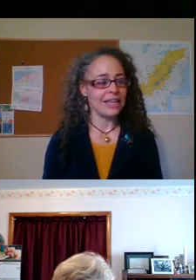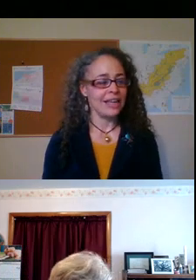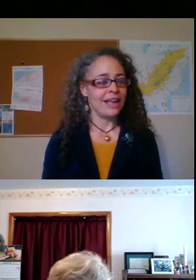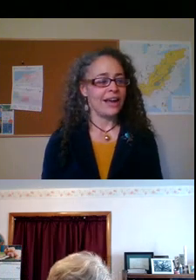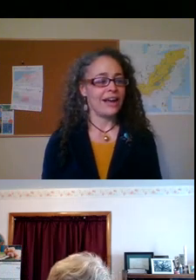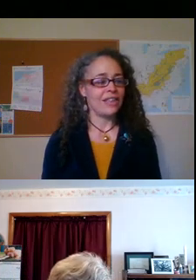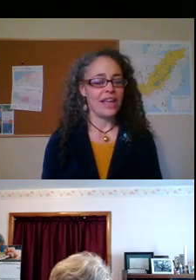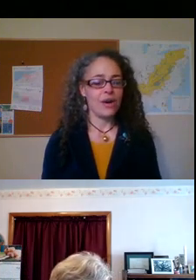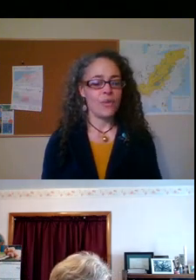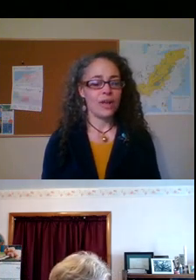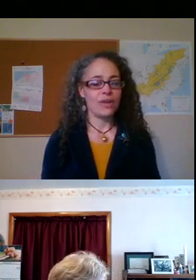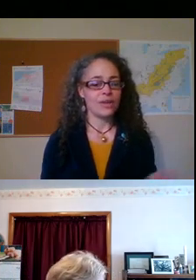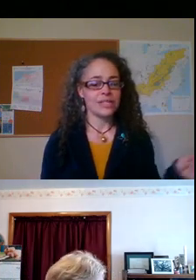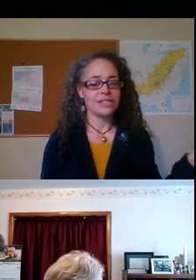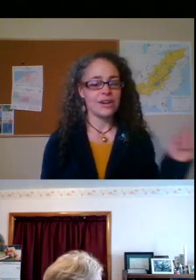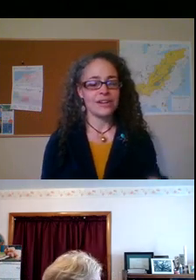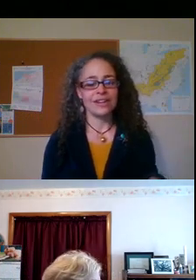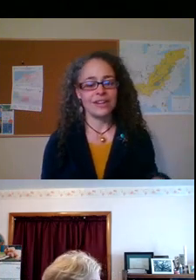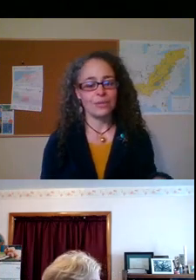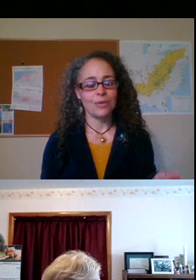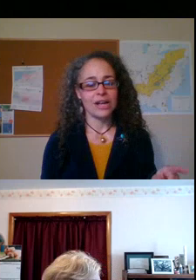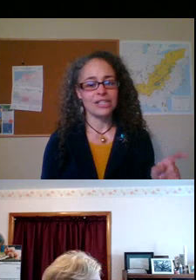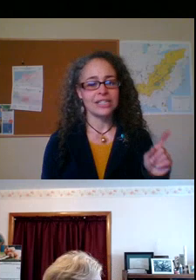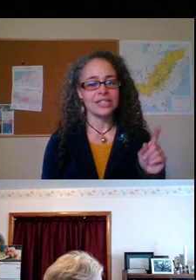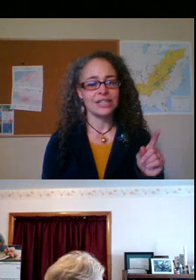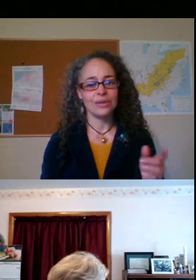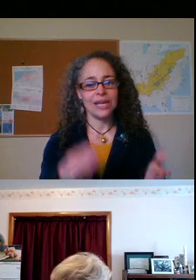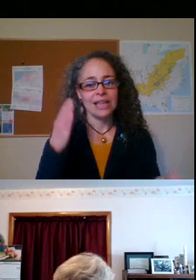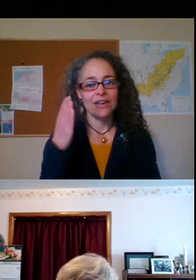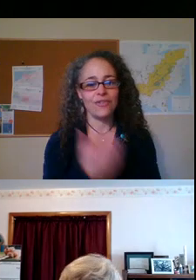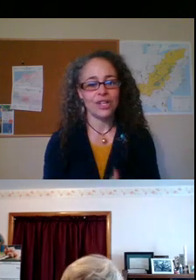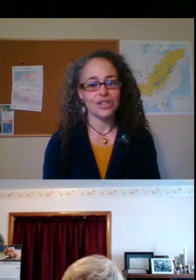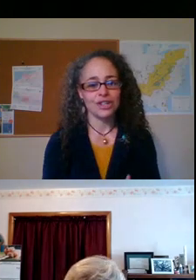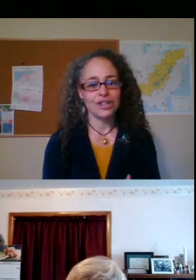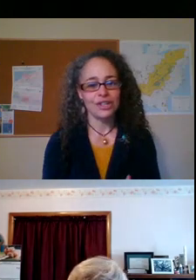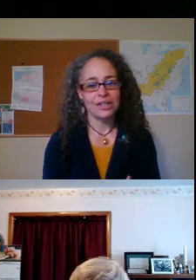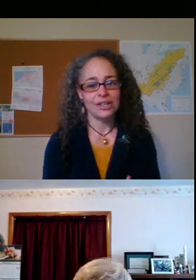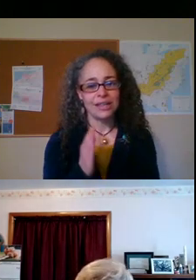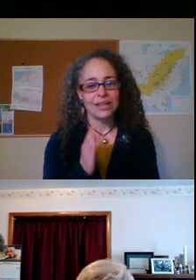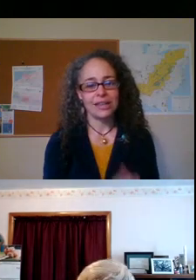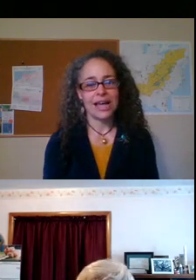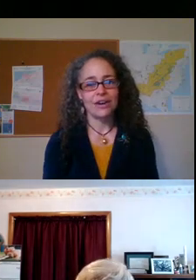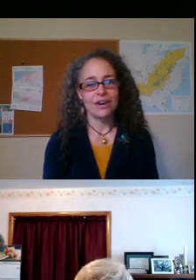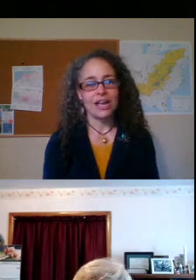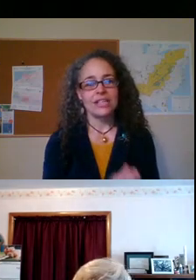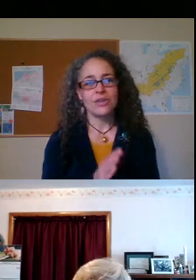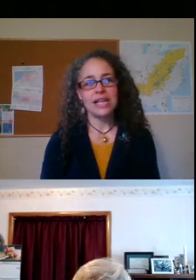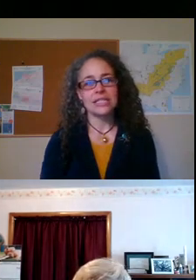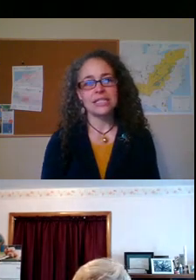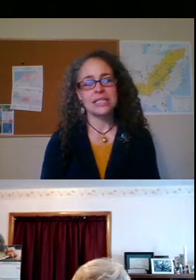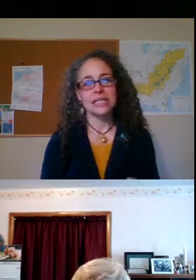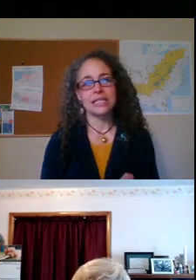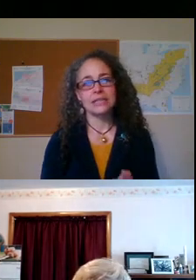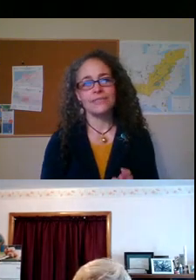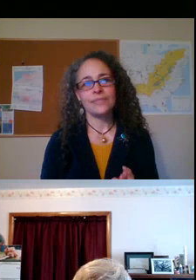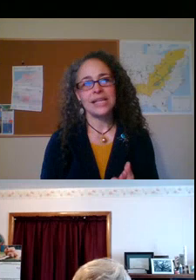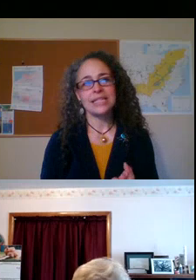ARC, they don't want you to start your project until you get that official letter. So